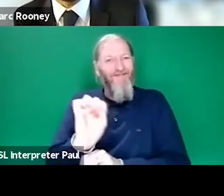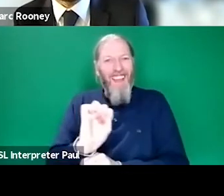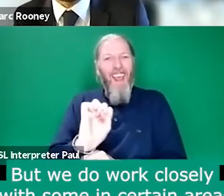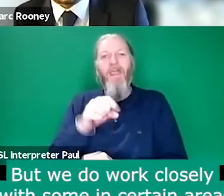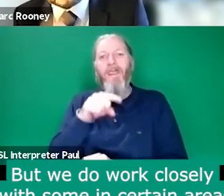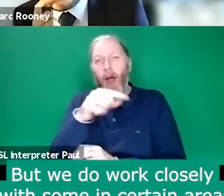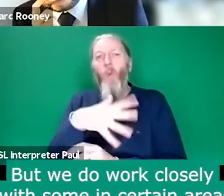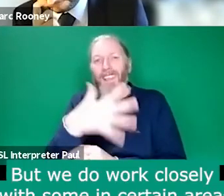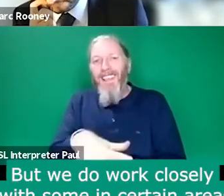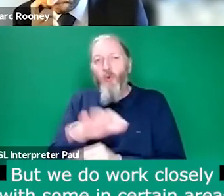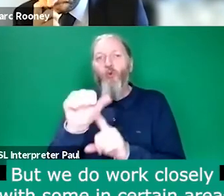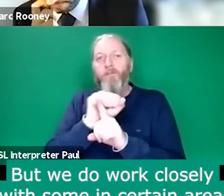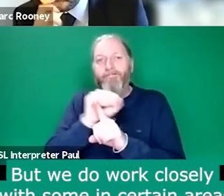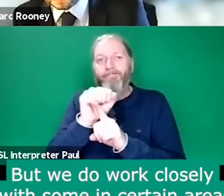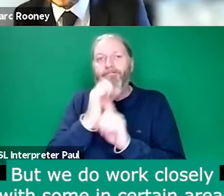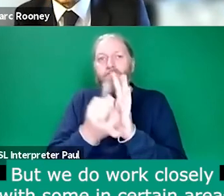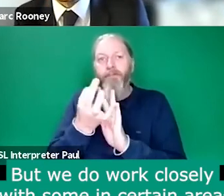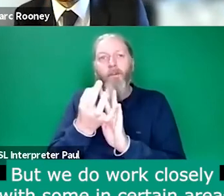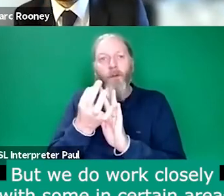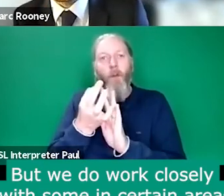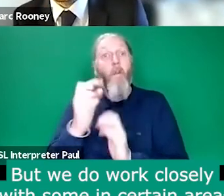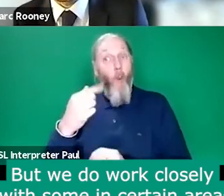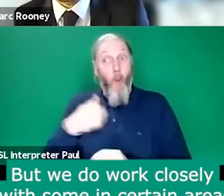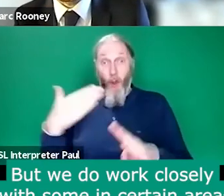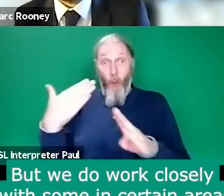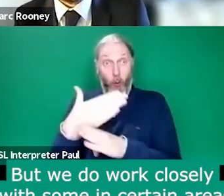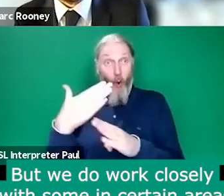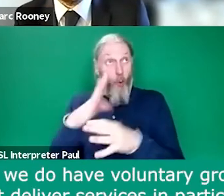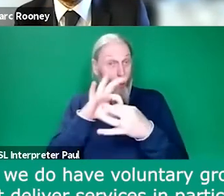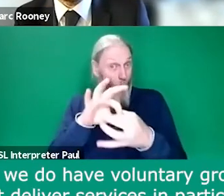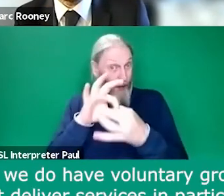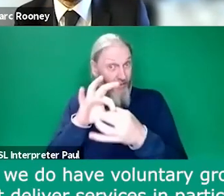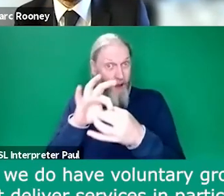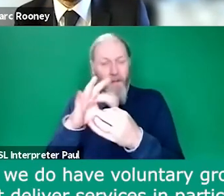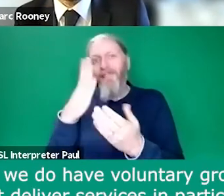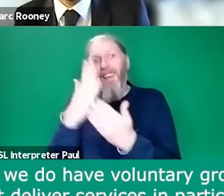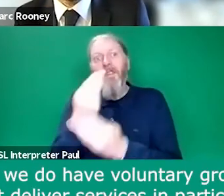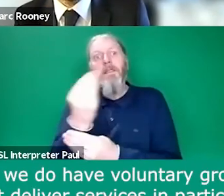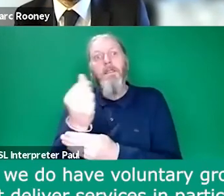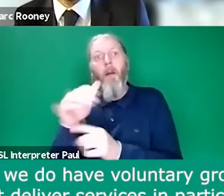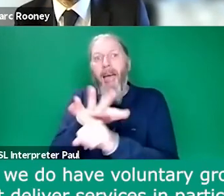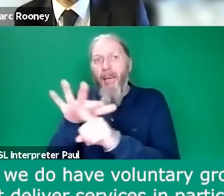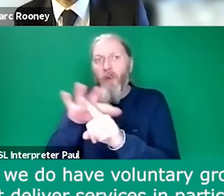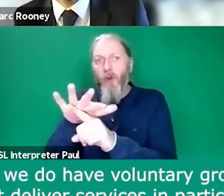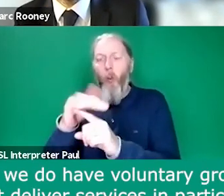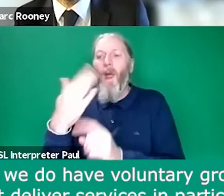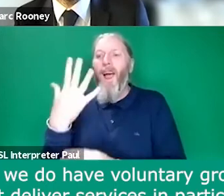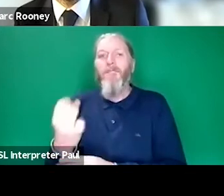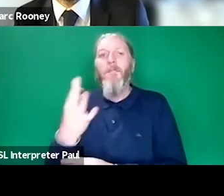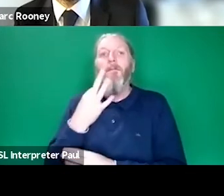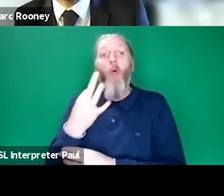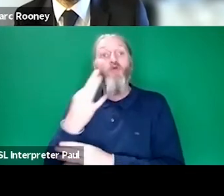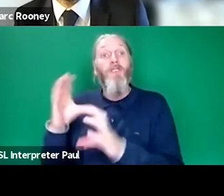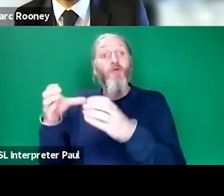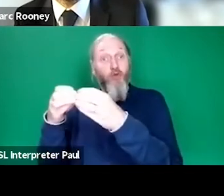further. But we do work closely with some in certain areas, and we do have voluntary groups that deliver youth services